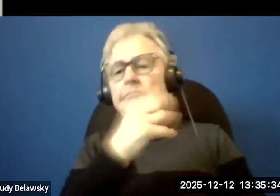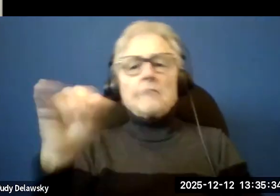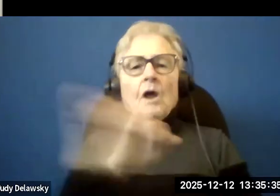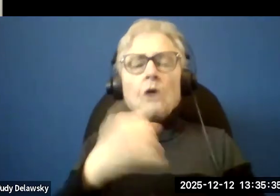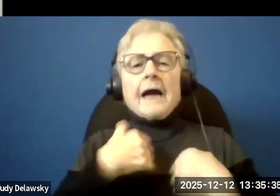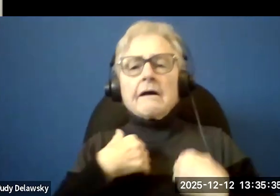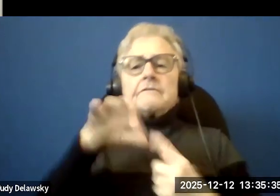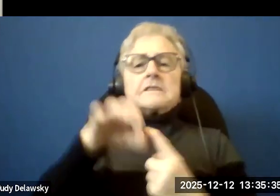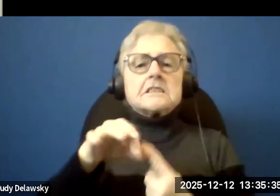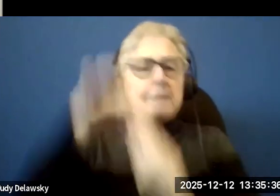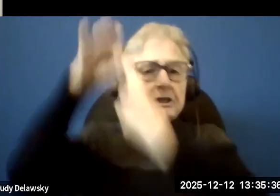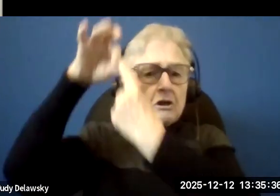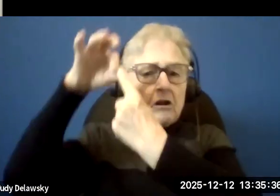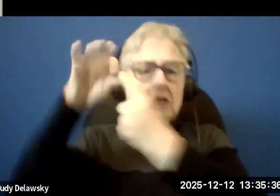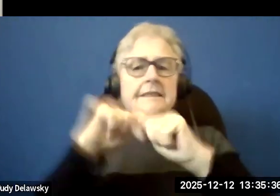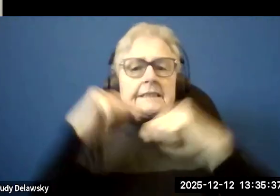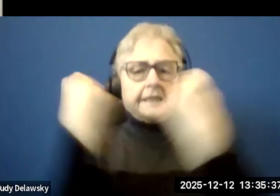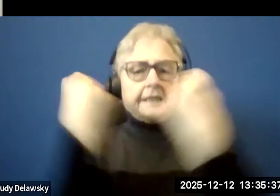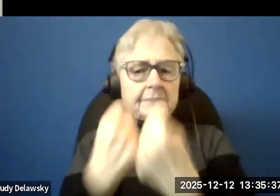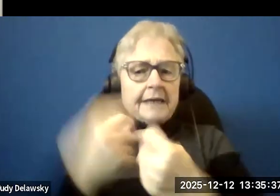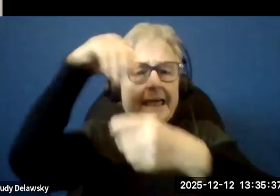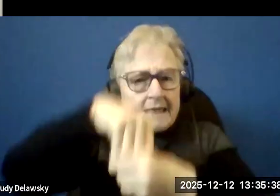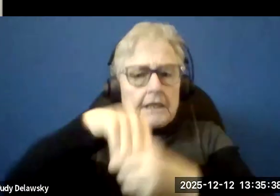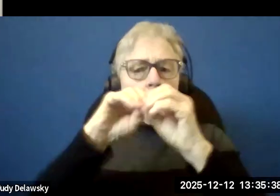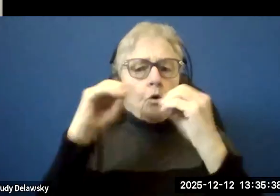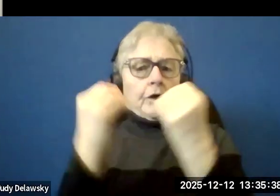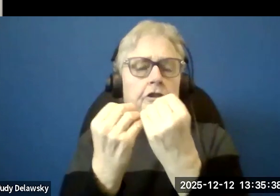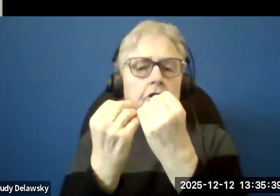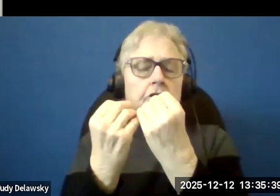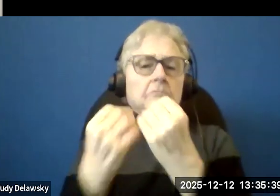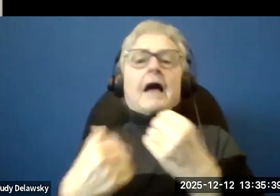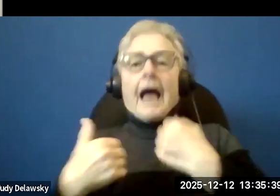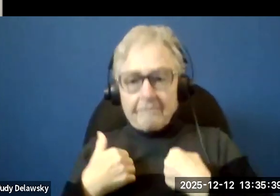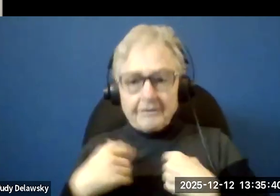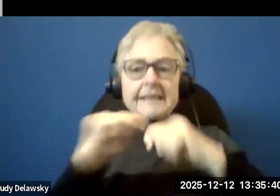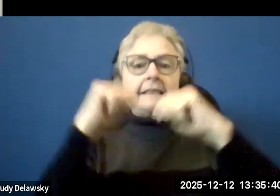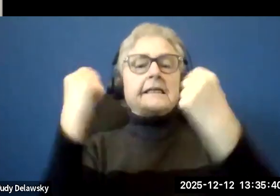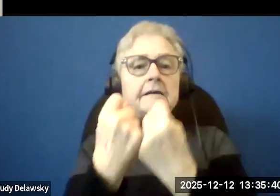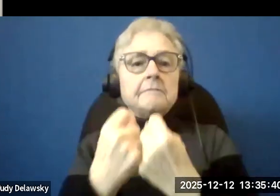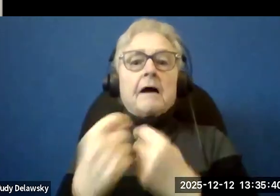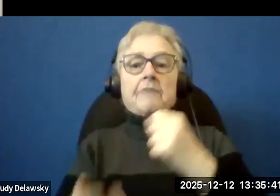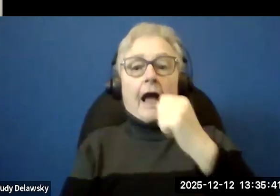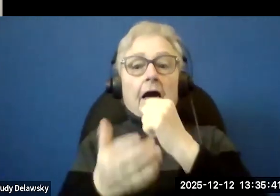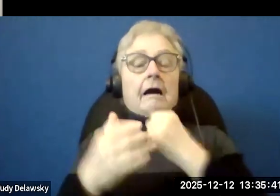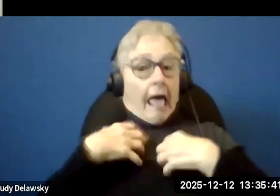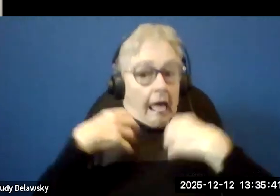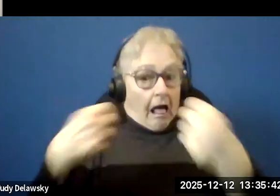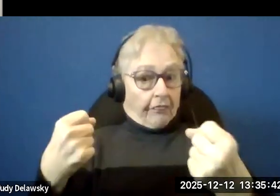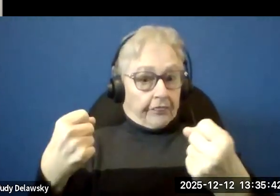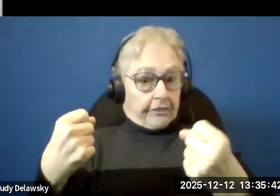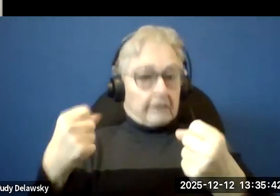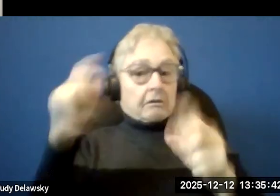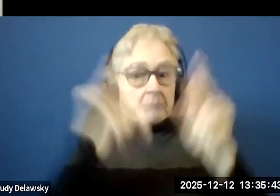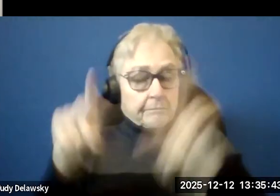specialized teams within the organization. So we have a team of health navigators. These